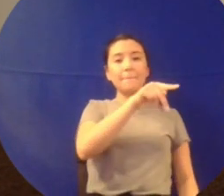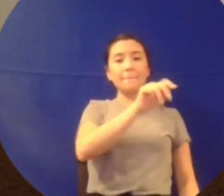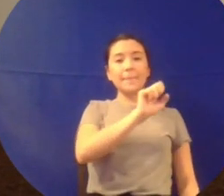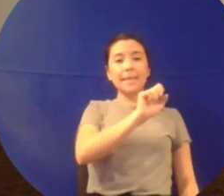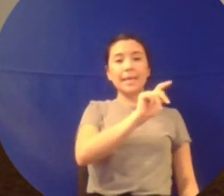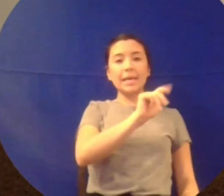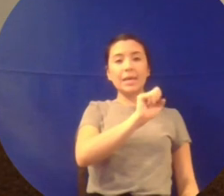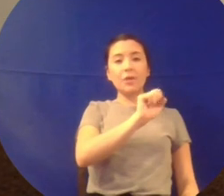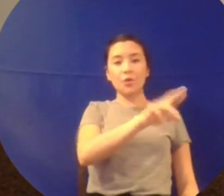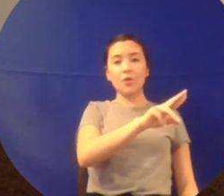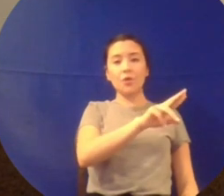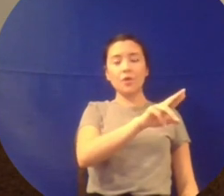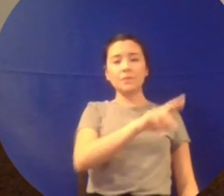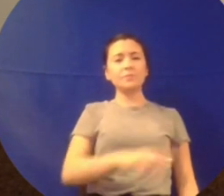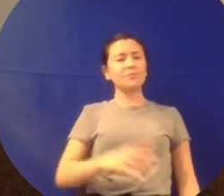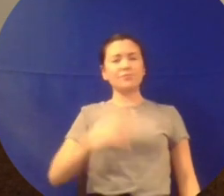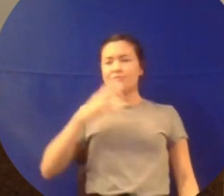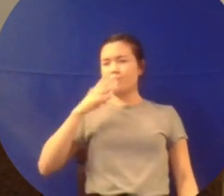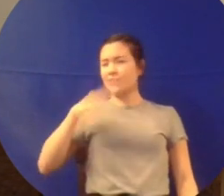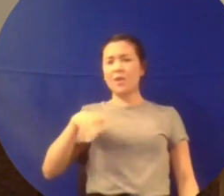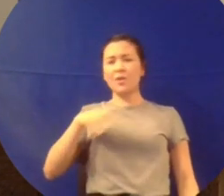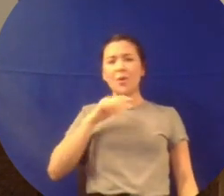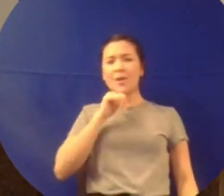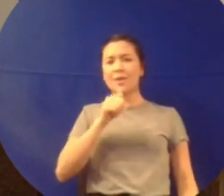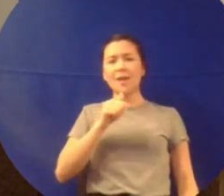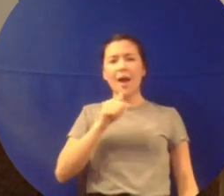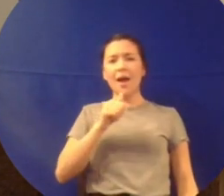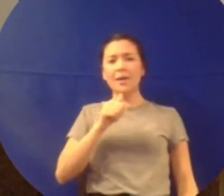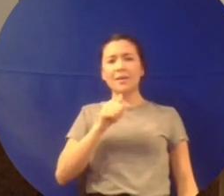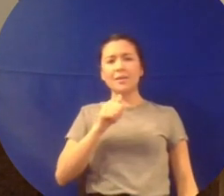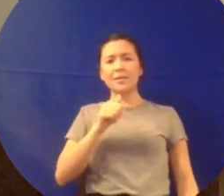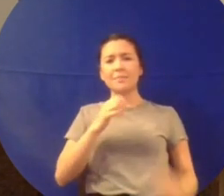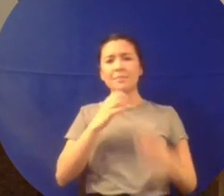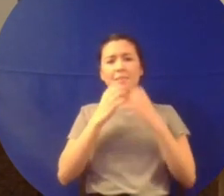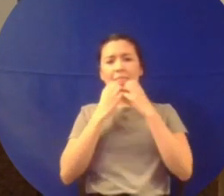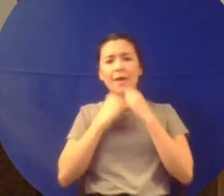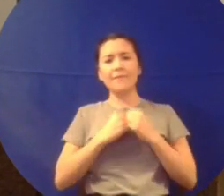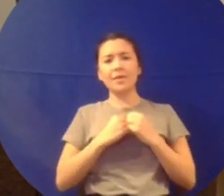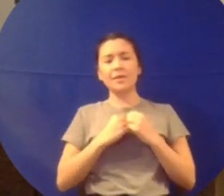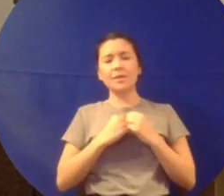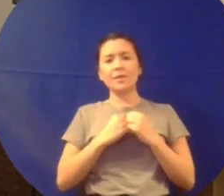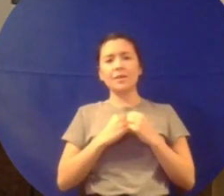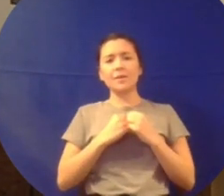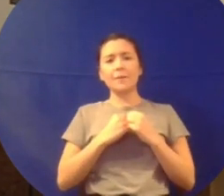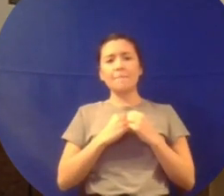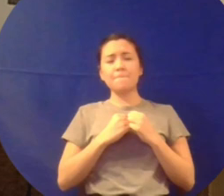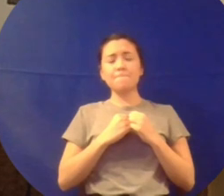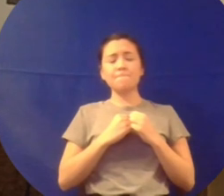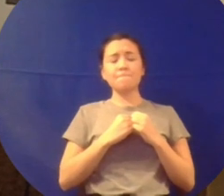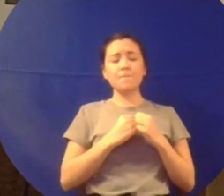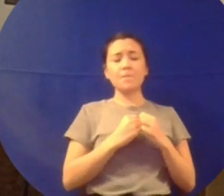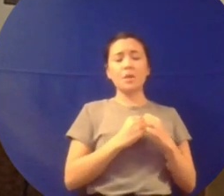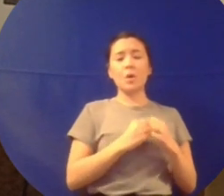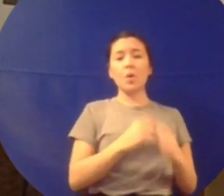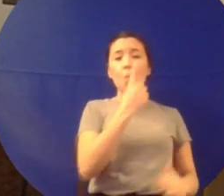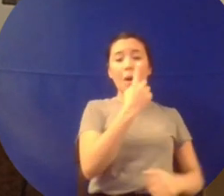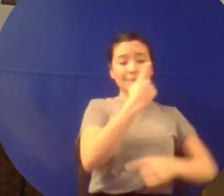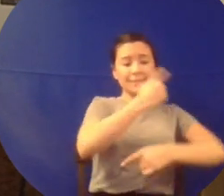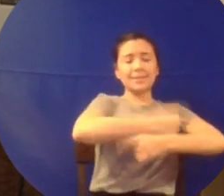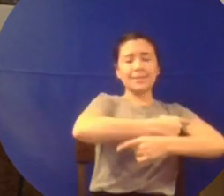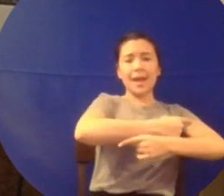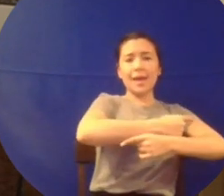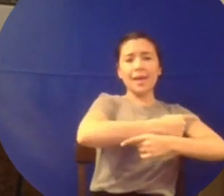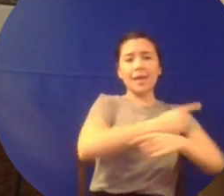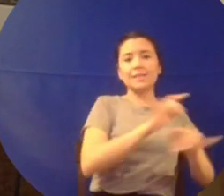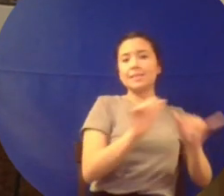Do not ignore this one fact, beloved. that with one Lord, one day